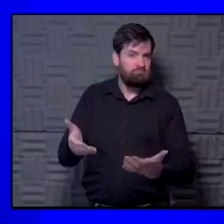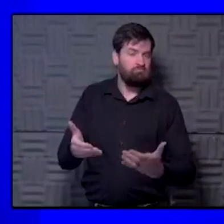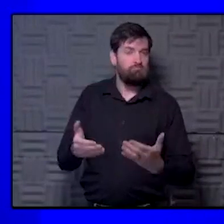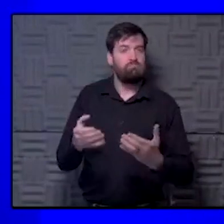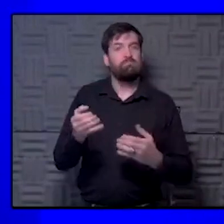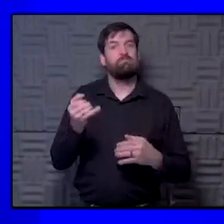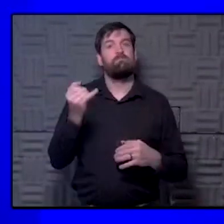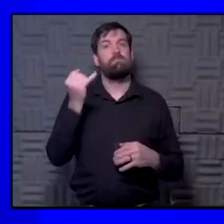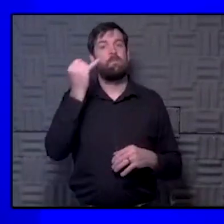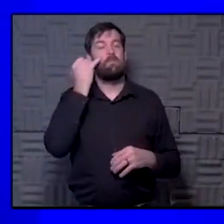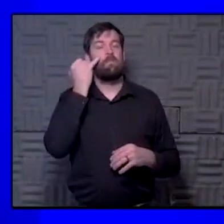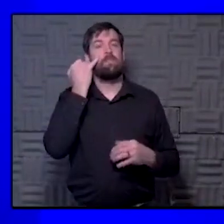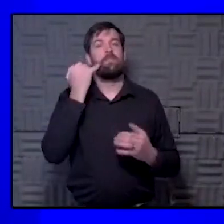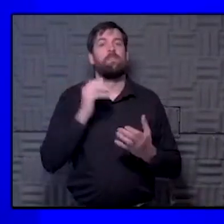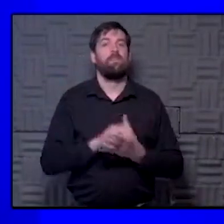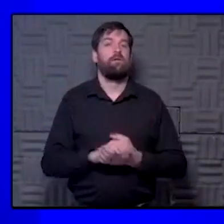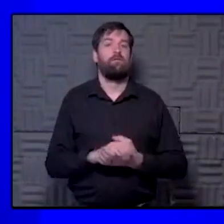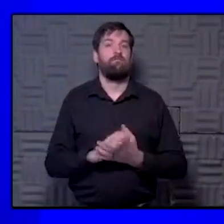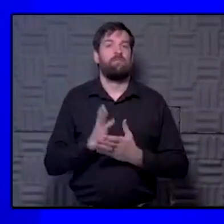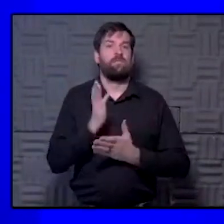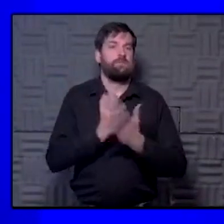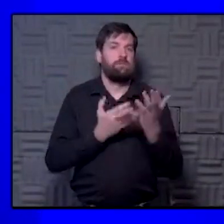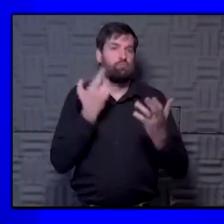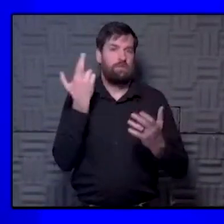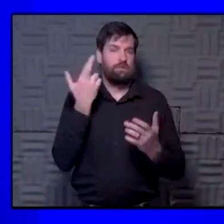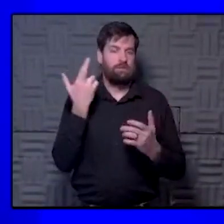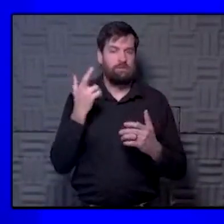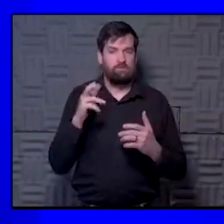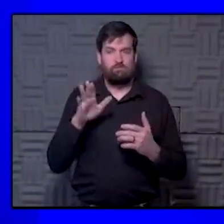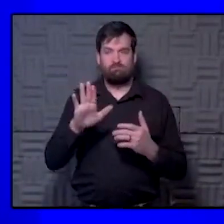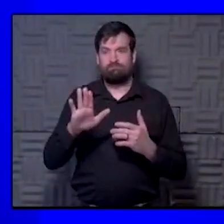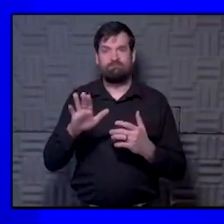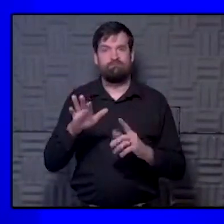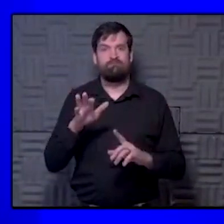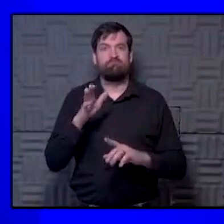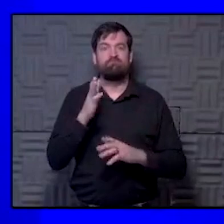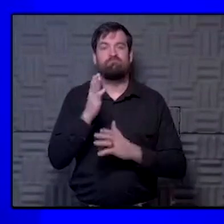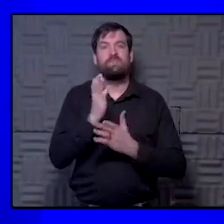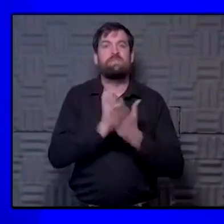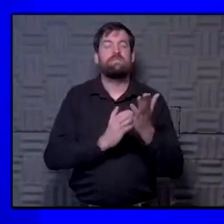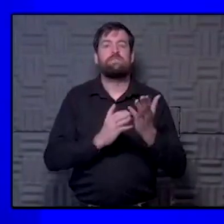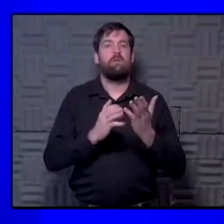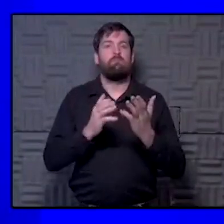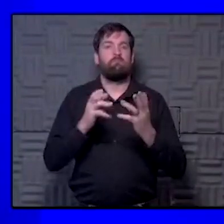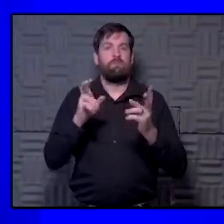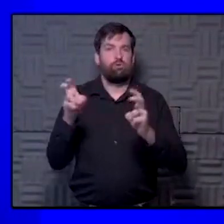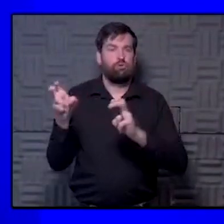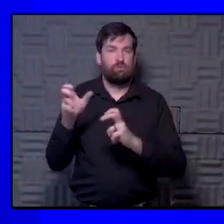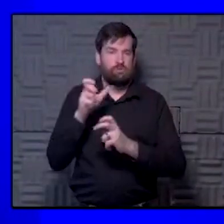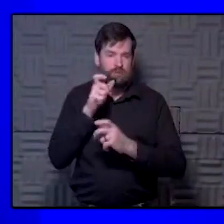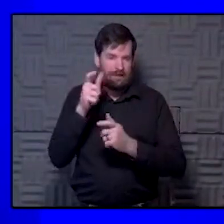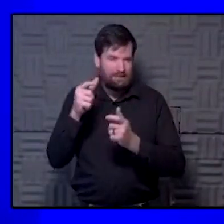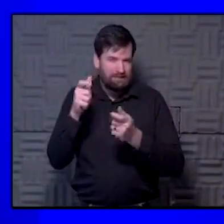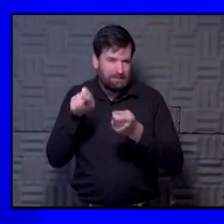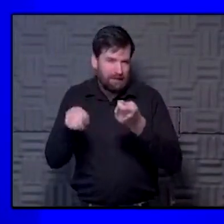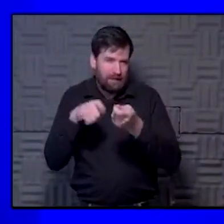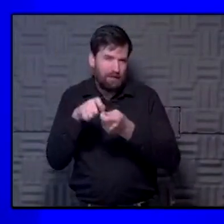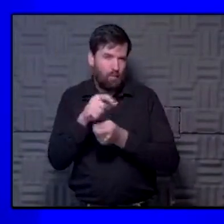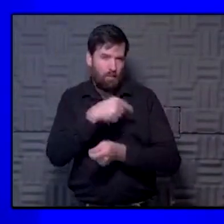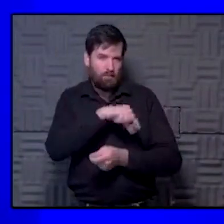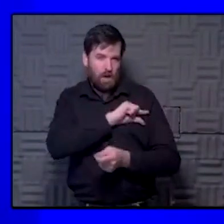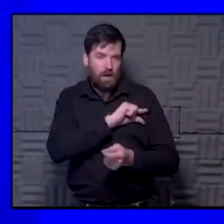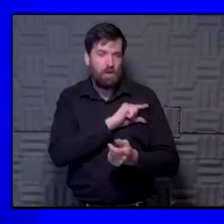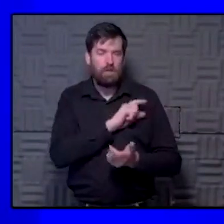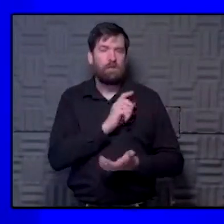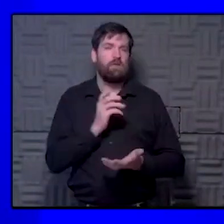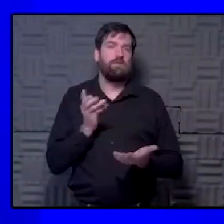it's for some reason they have maybe some underlying condition that doesn't quite qualify them for that phase, I